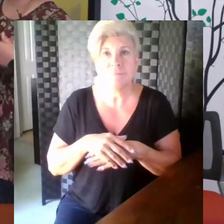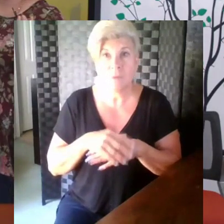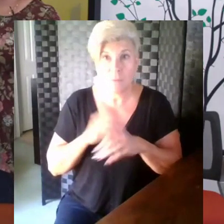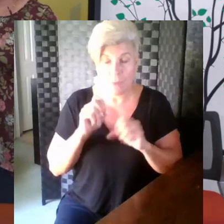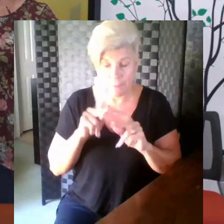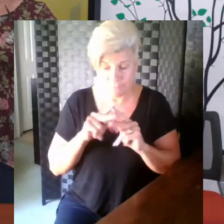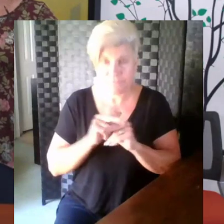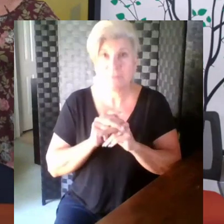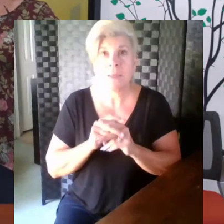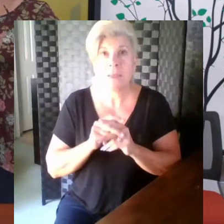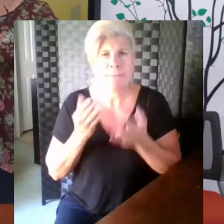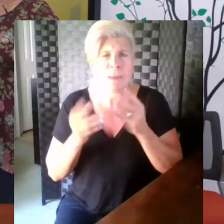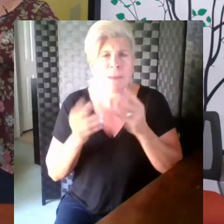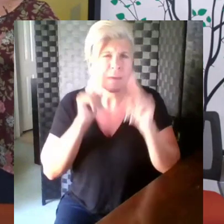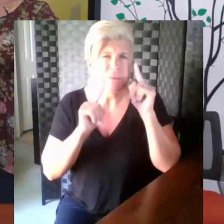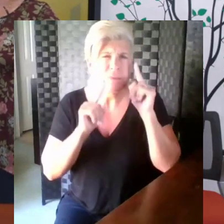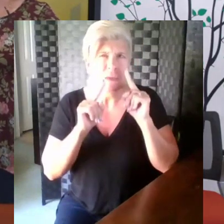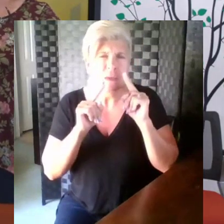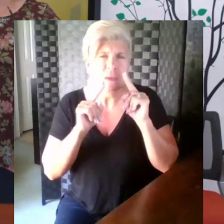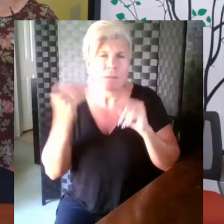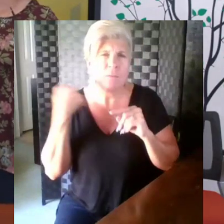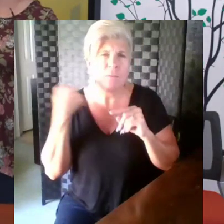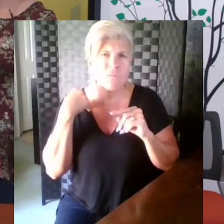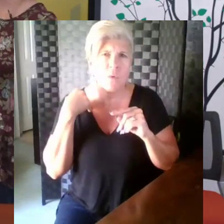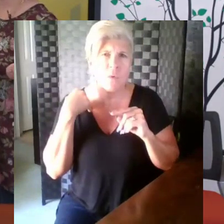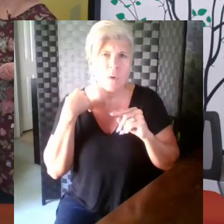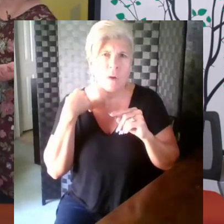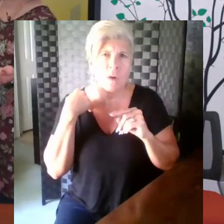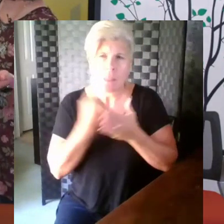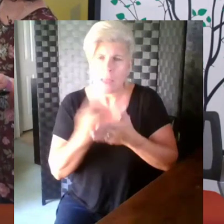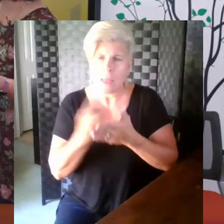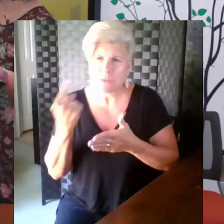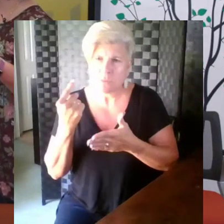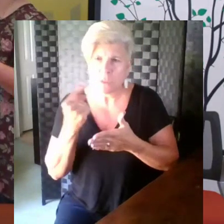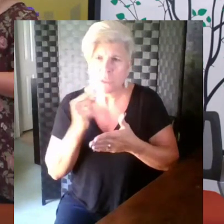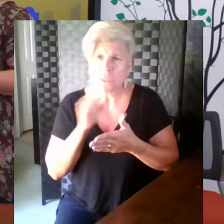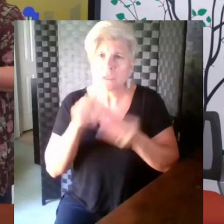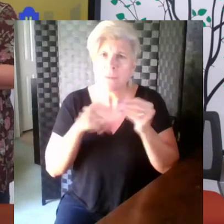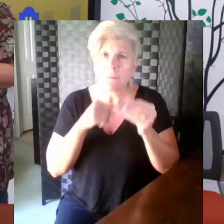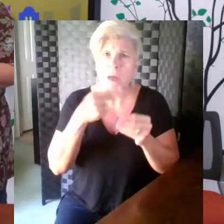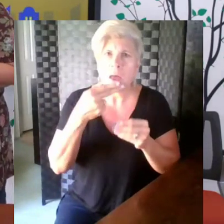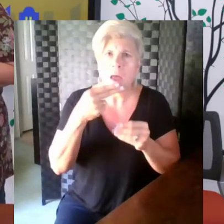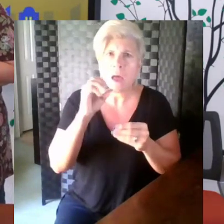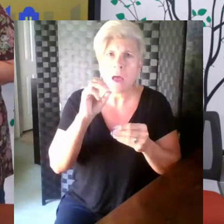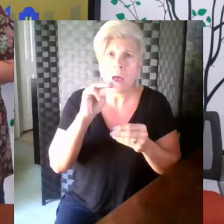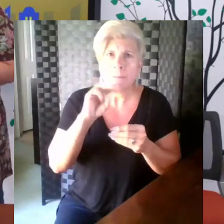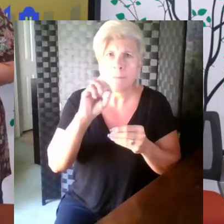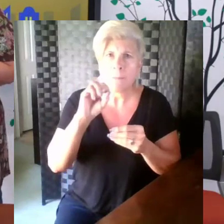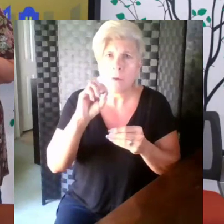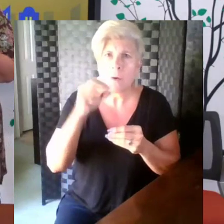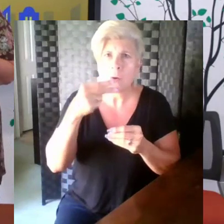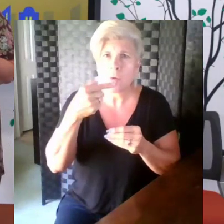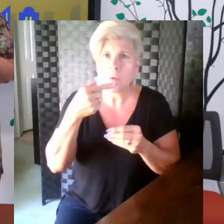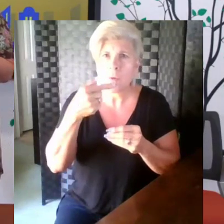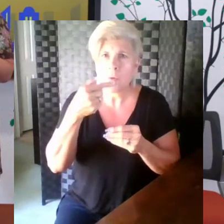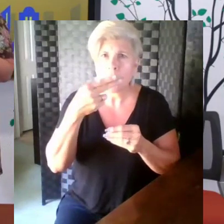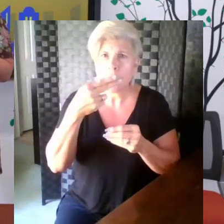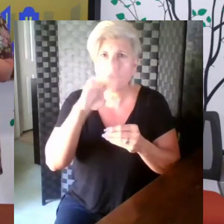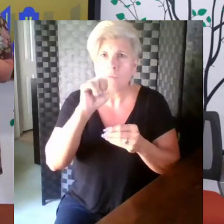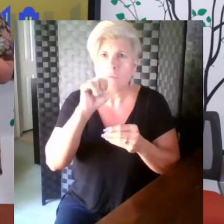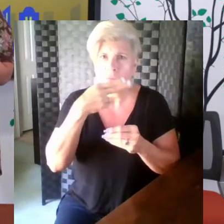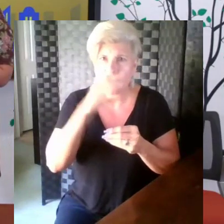Now, you might be thinking back to our lesson last week when we talked about homographs, and you might be a little